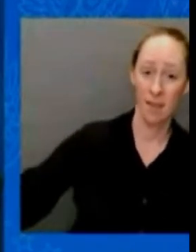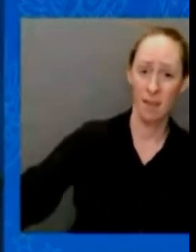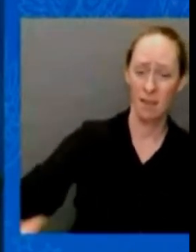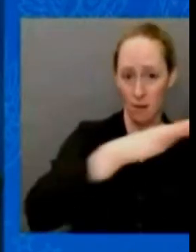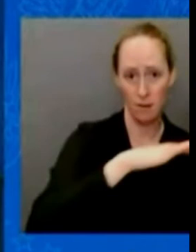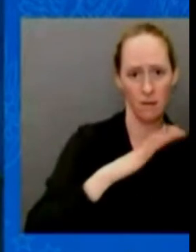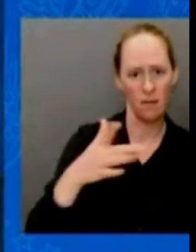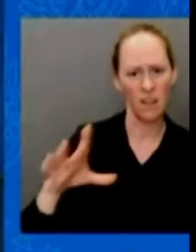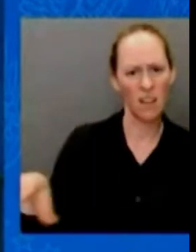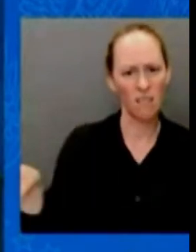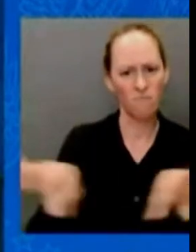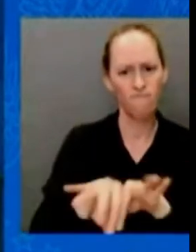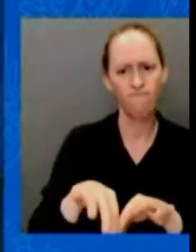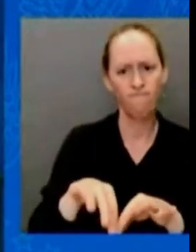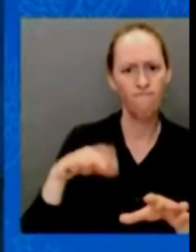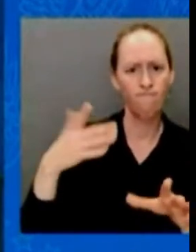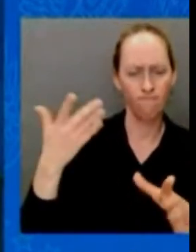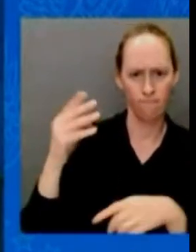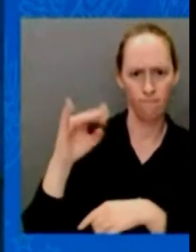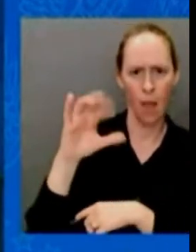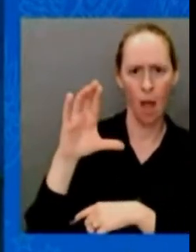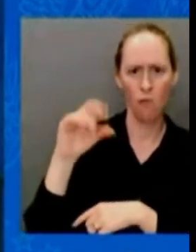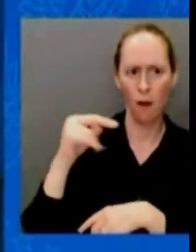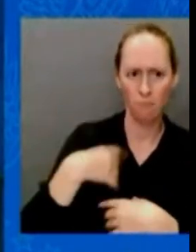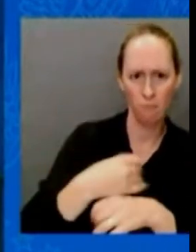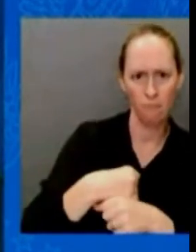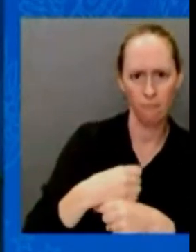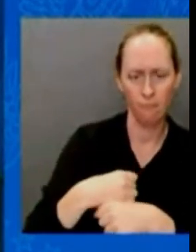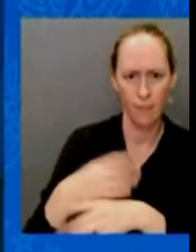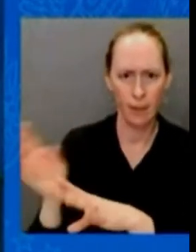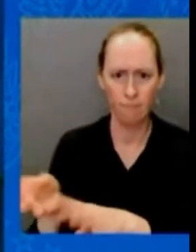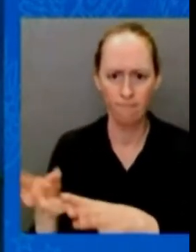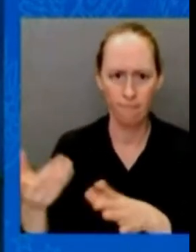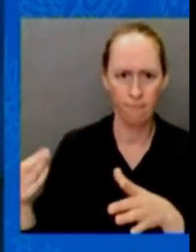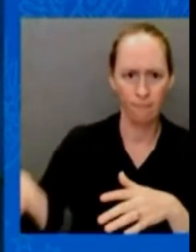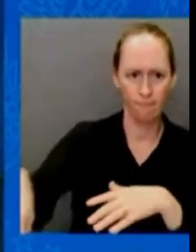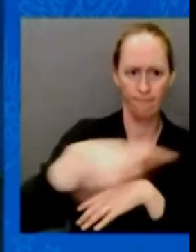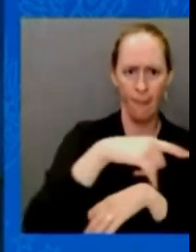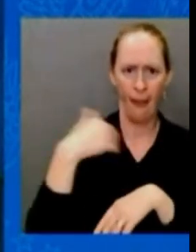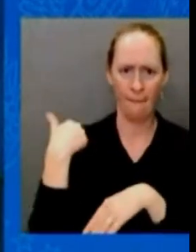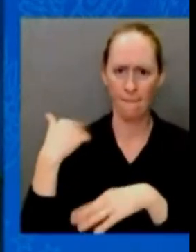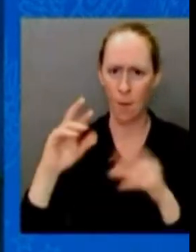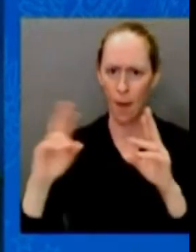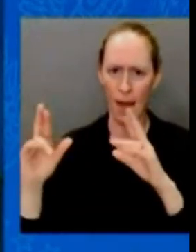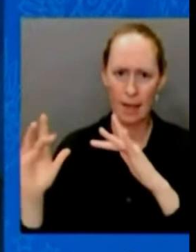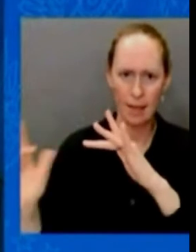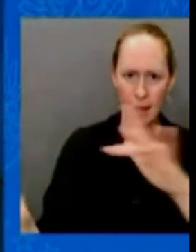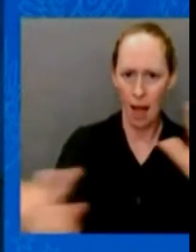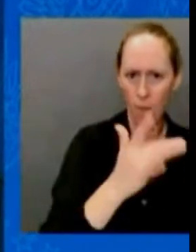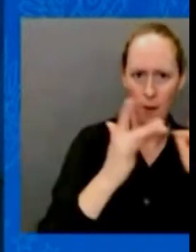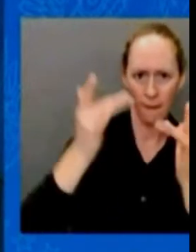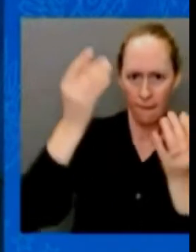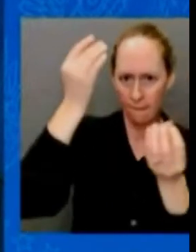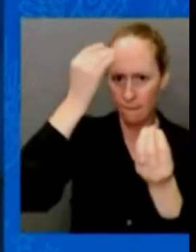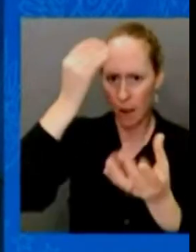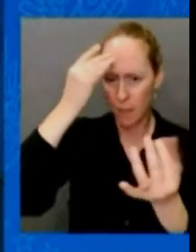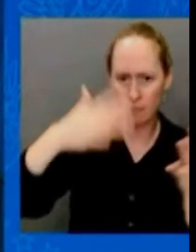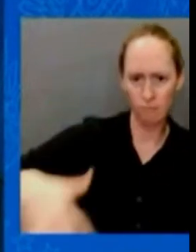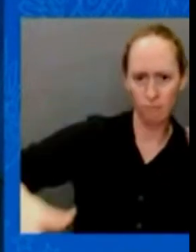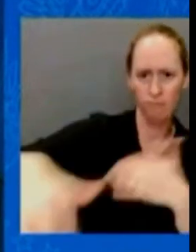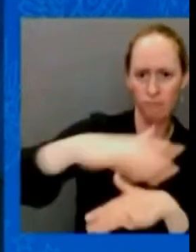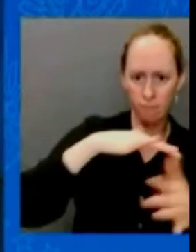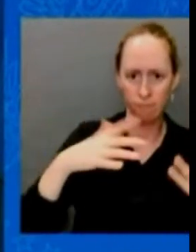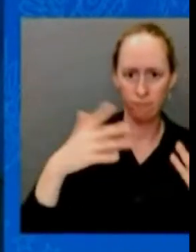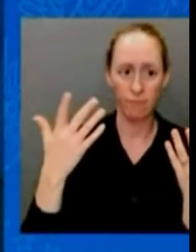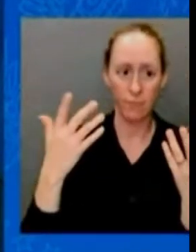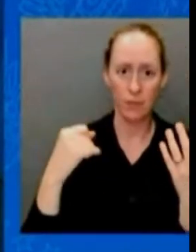creating leading-edge memory chips to be used in most demanding electronic applications worldwide, everywhere. Clay, New York,